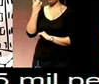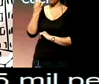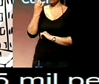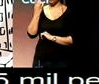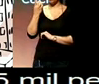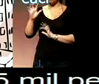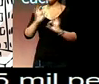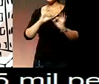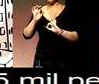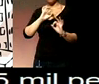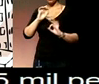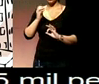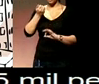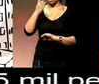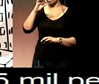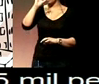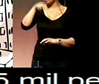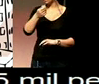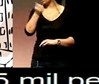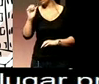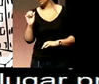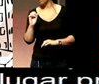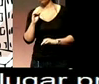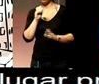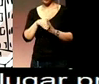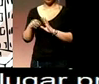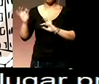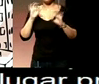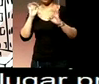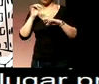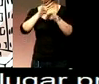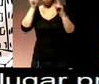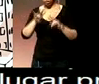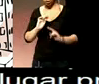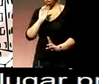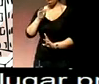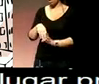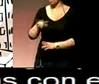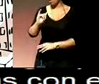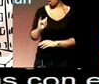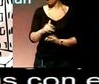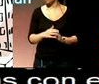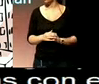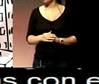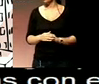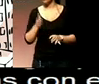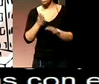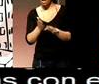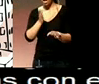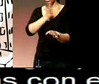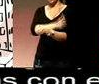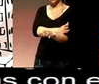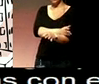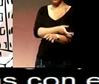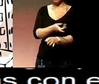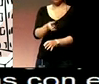as international performances. Before the pedestrian route was created, the police had to stop the traffic on the surrounding streets